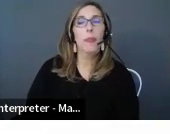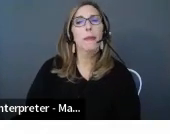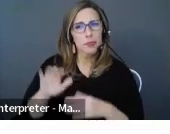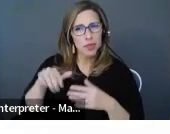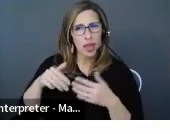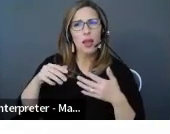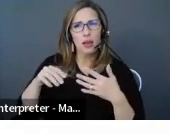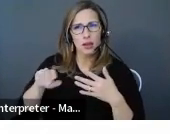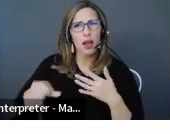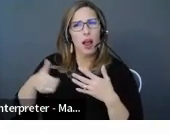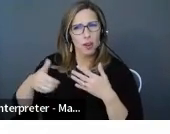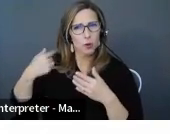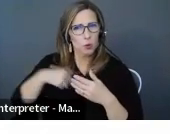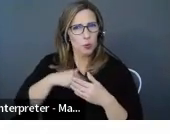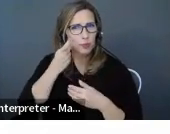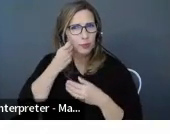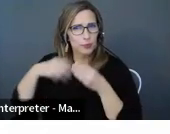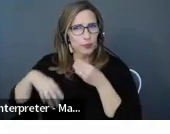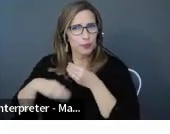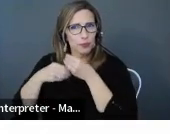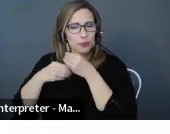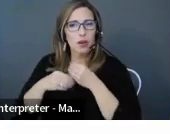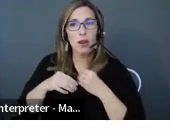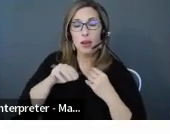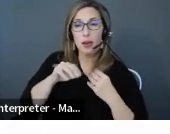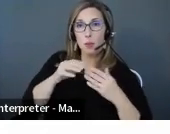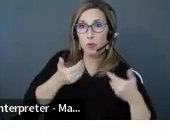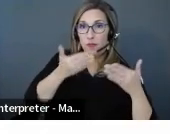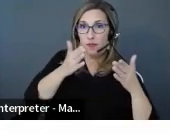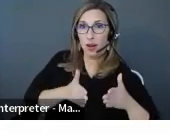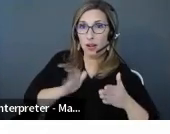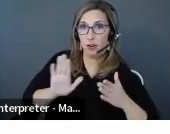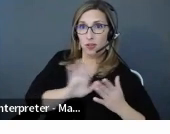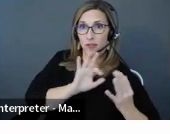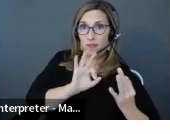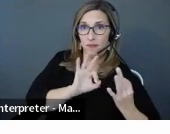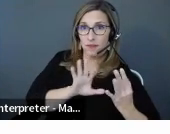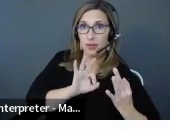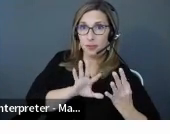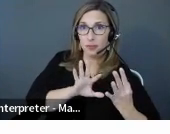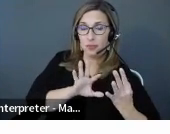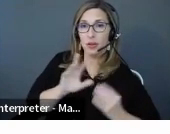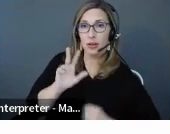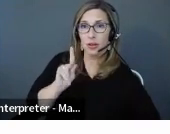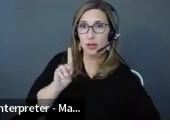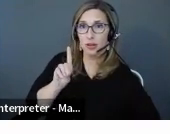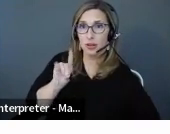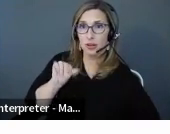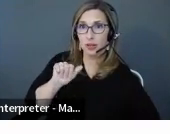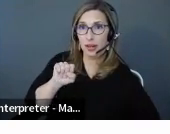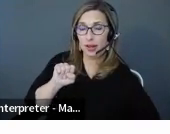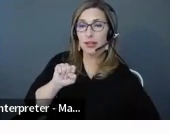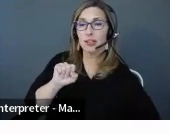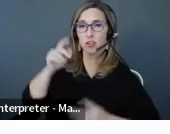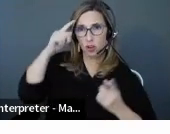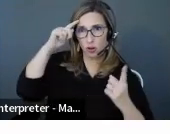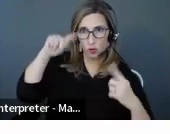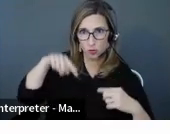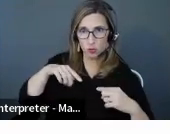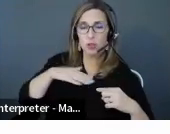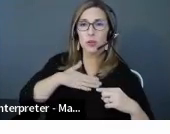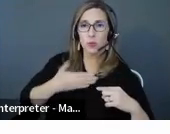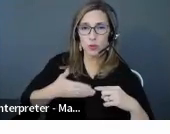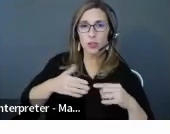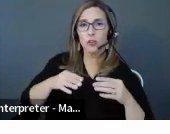So another update is that based on feedback from providers and the Provider Association, KDADS has agreed to extend the deadline for providers